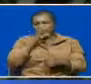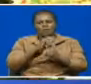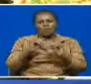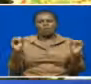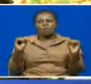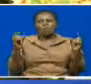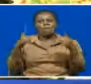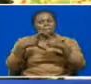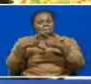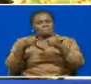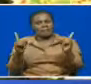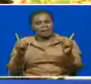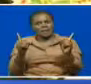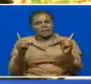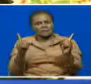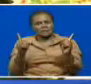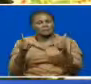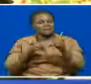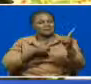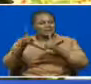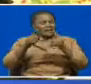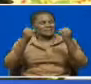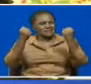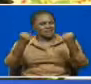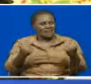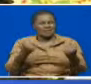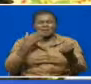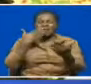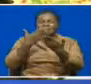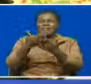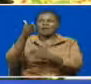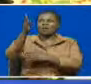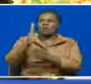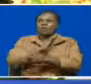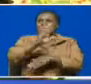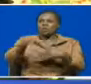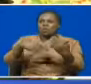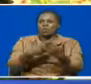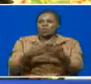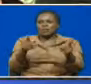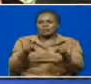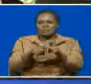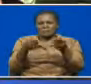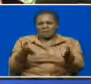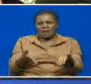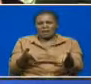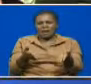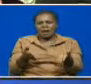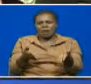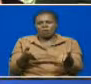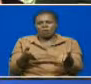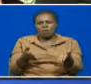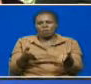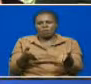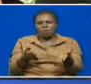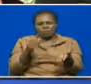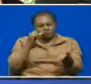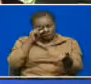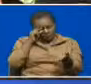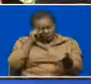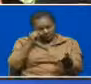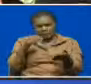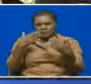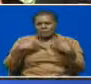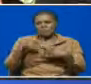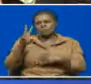However, it's also been a journey, mm-hmm, but I thank God for all of that, and I'm now continuing with my sobriety. All right, so these are